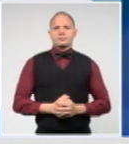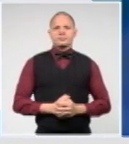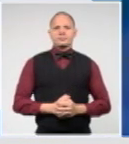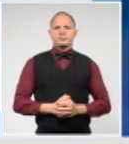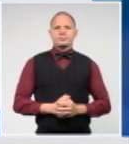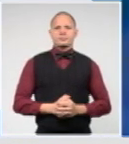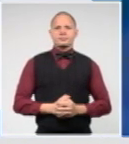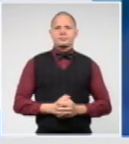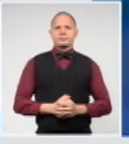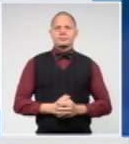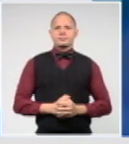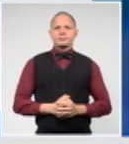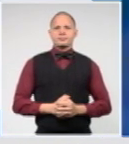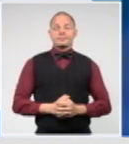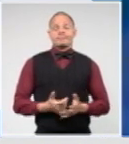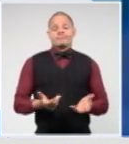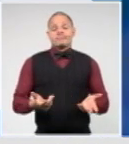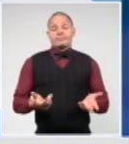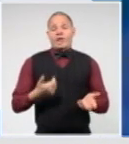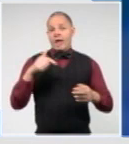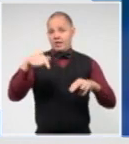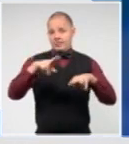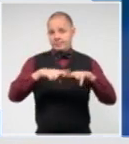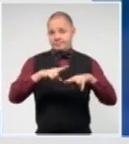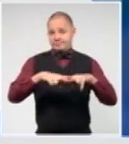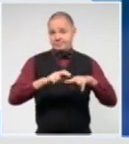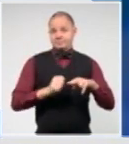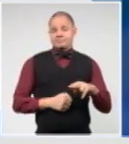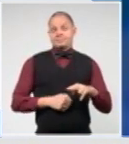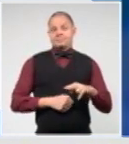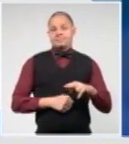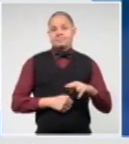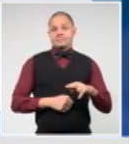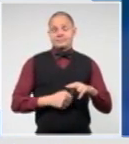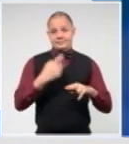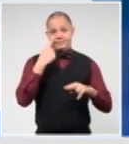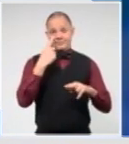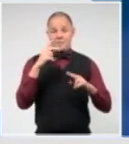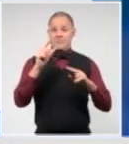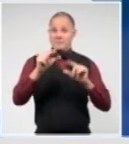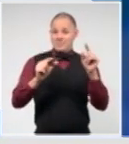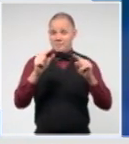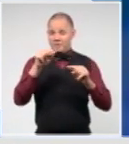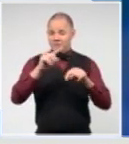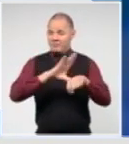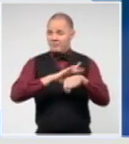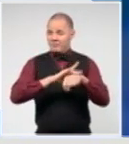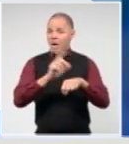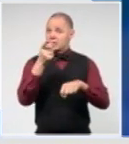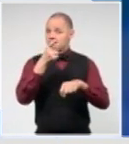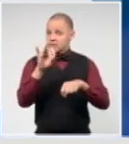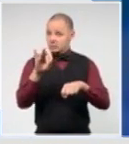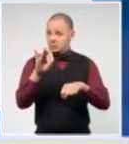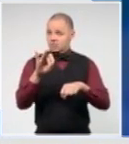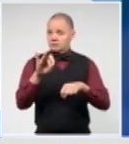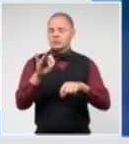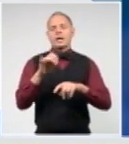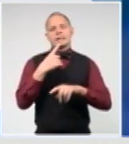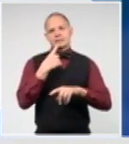and the 17 cases from Havana belong to the municipalities of Boyeros with